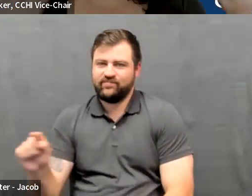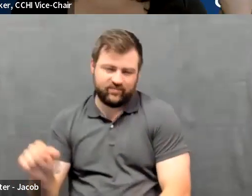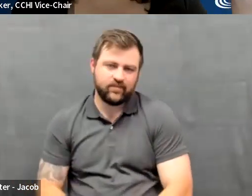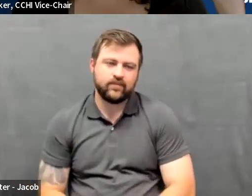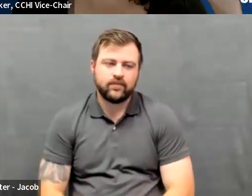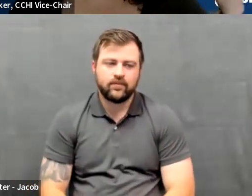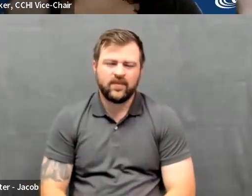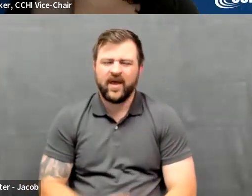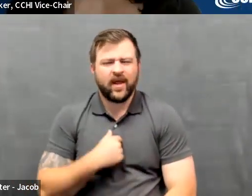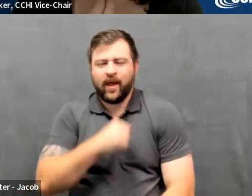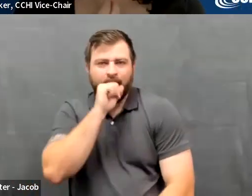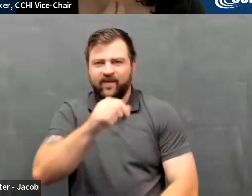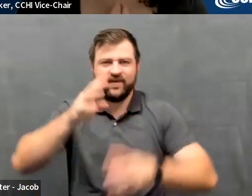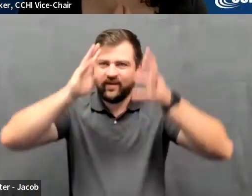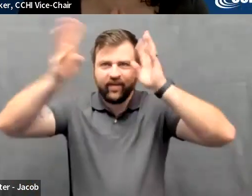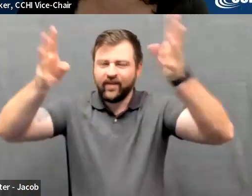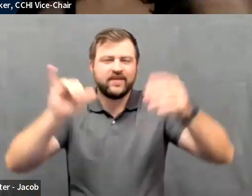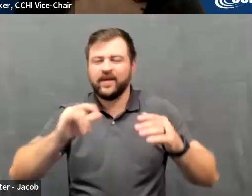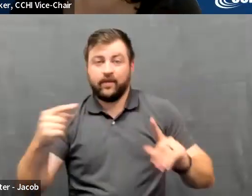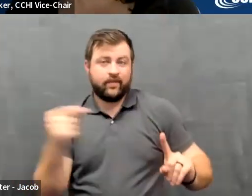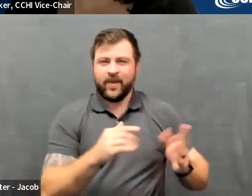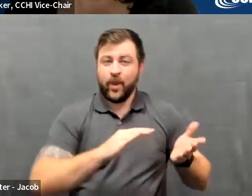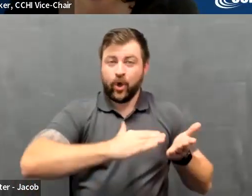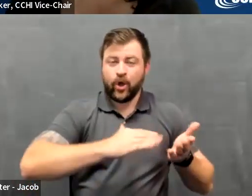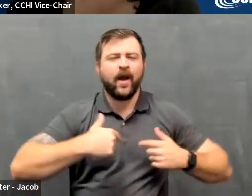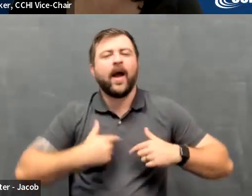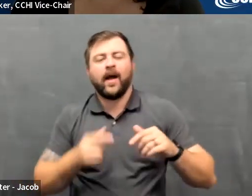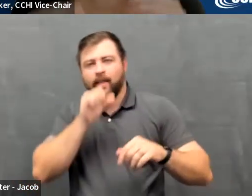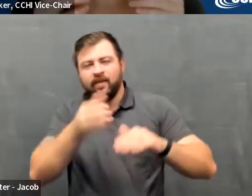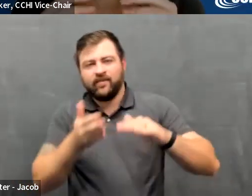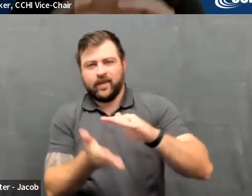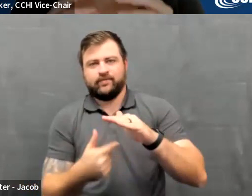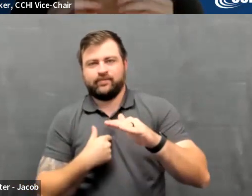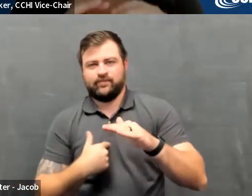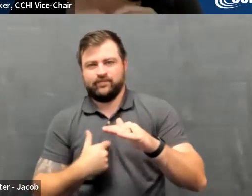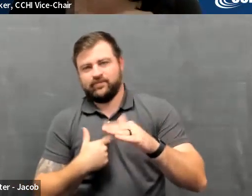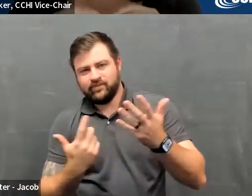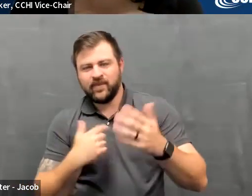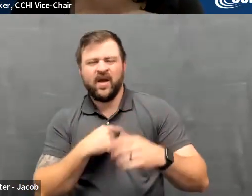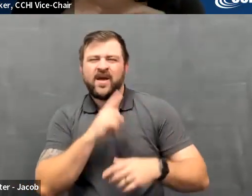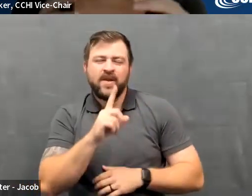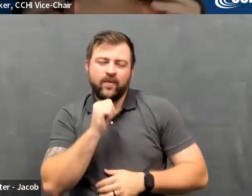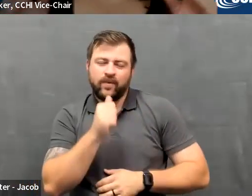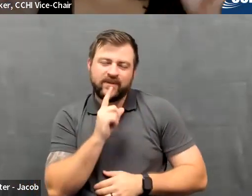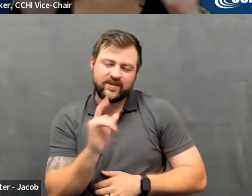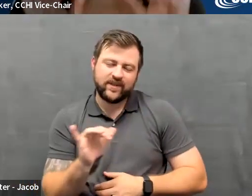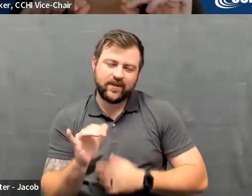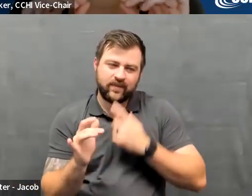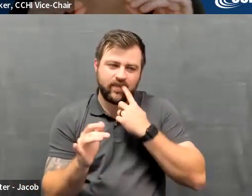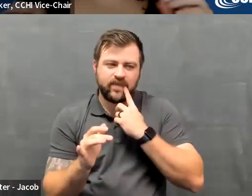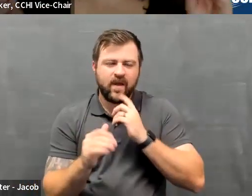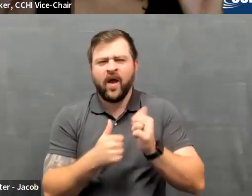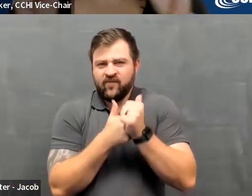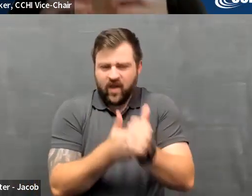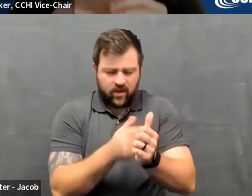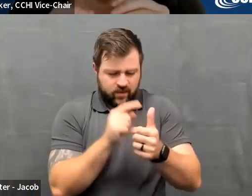I love these analogies. Going to your cooking analogy, I'm a baker, and so it's not just a matter of following